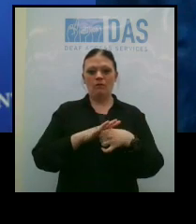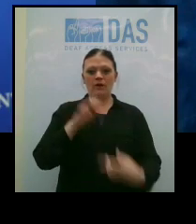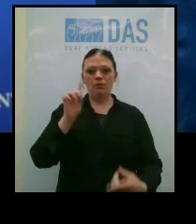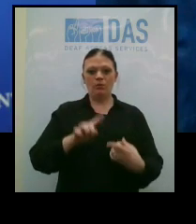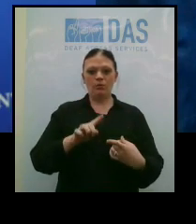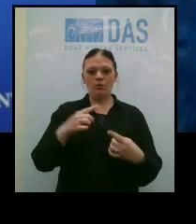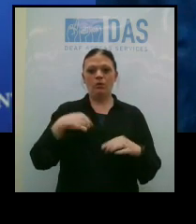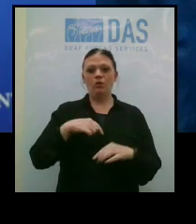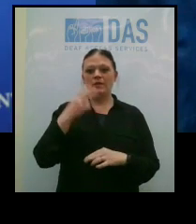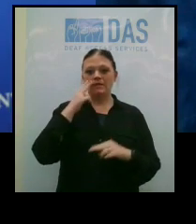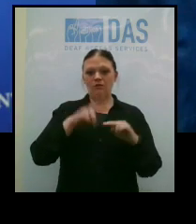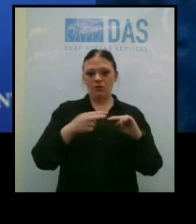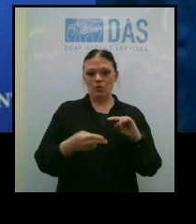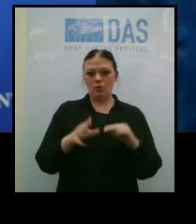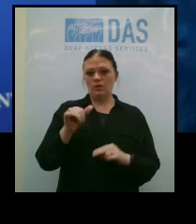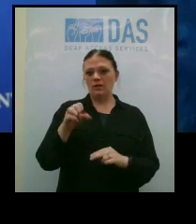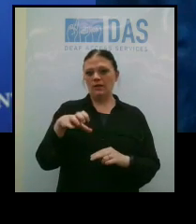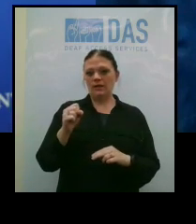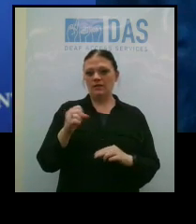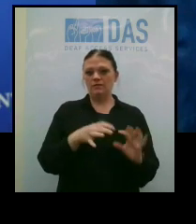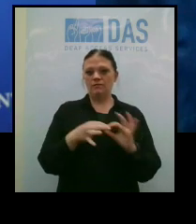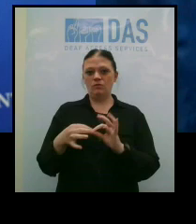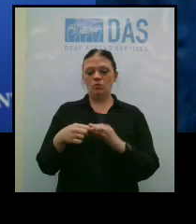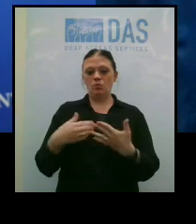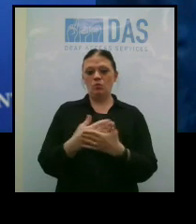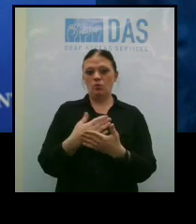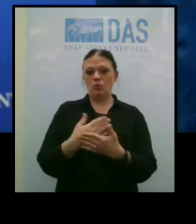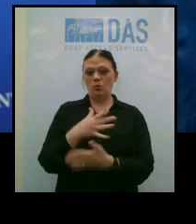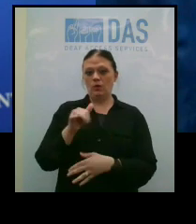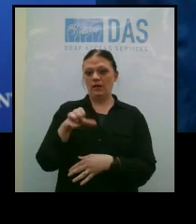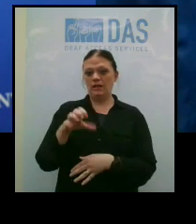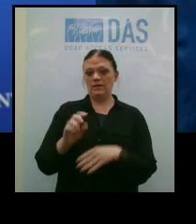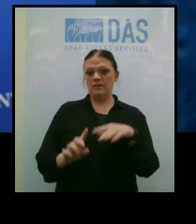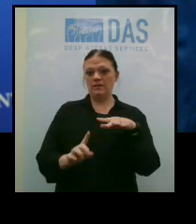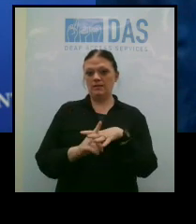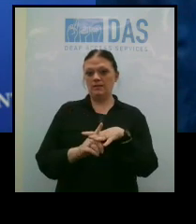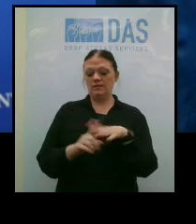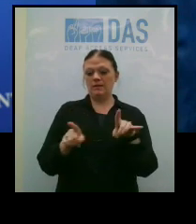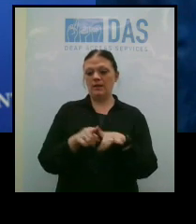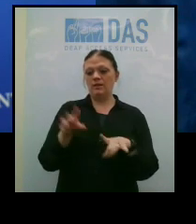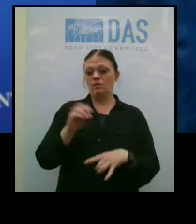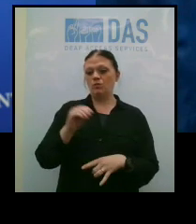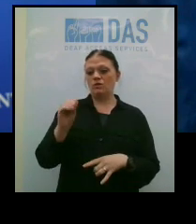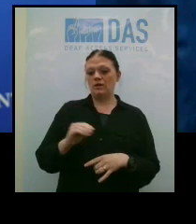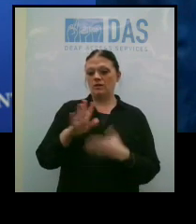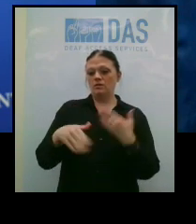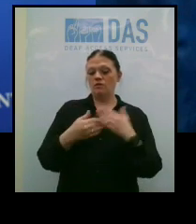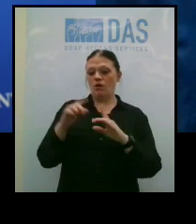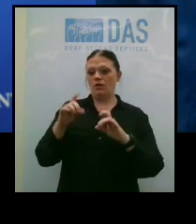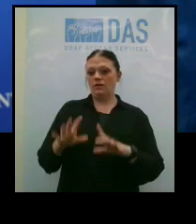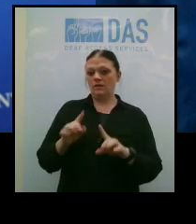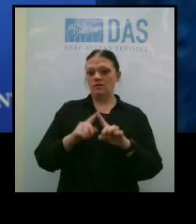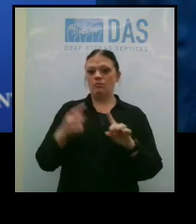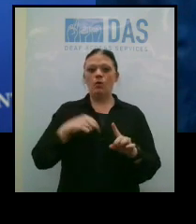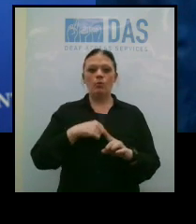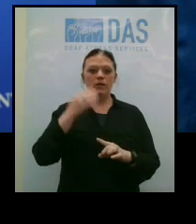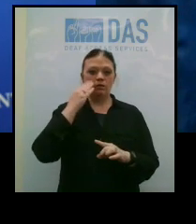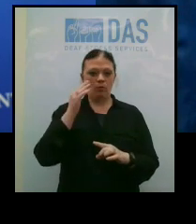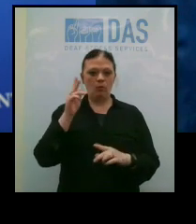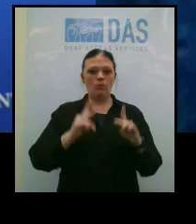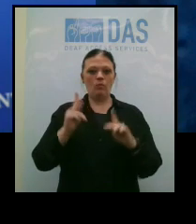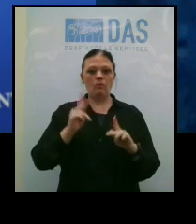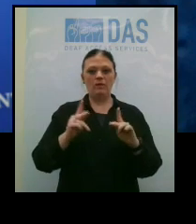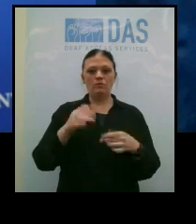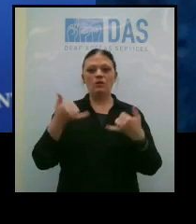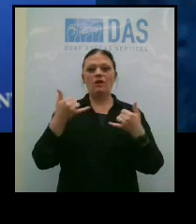reduced cases with regards to new cases coming in as a percentage of all that we're testing, but we do know that there are individuals who are